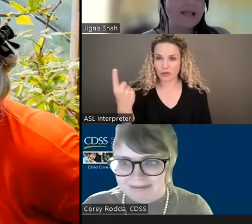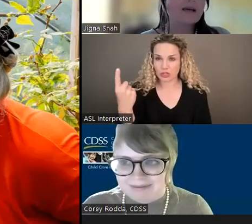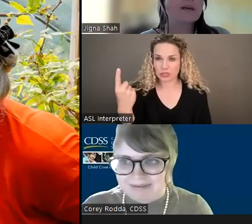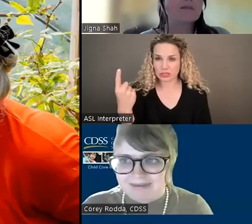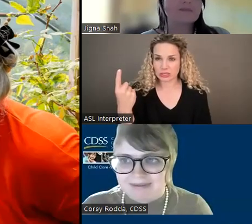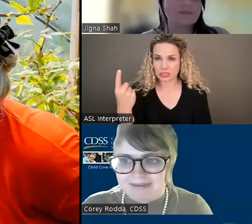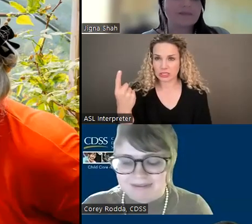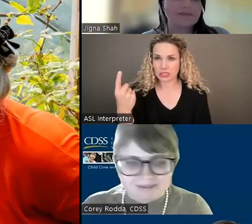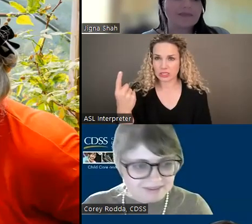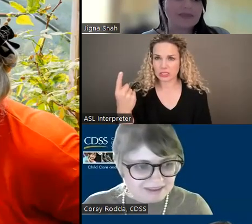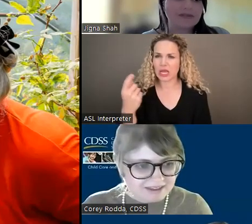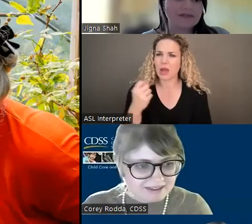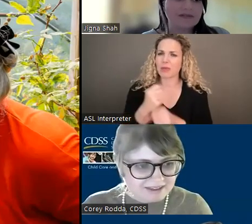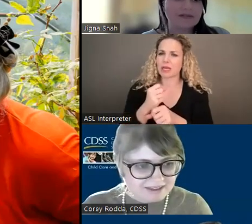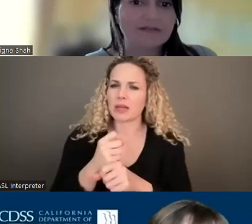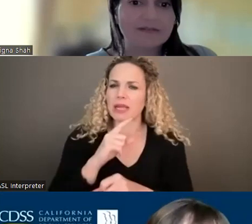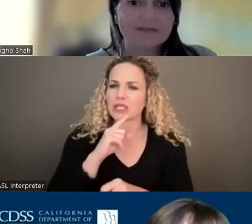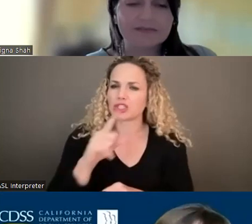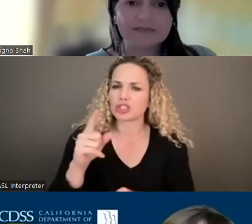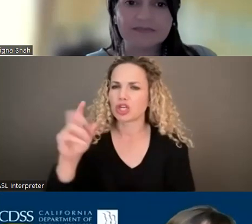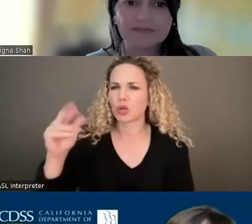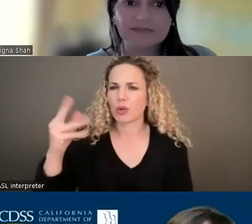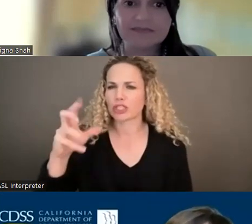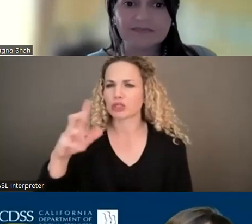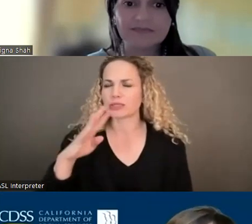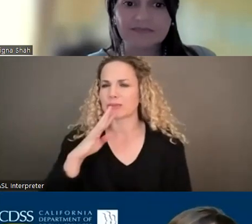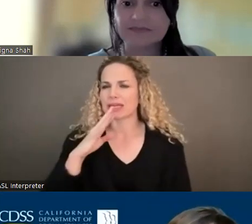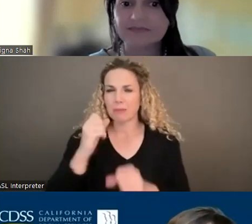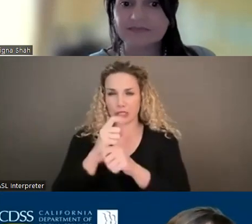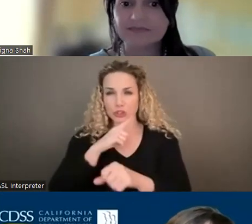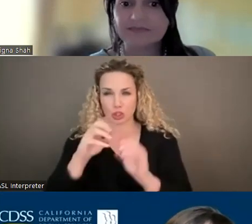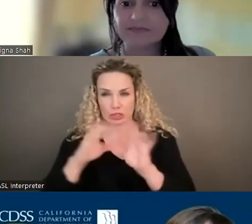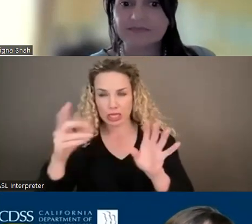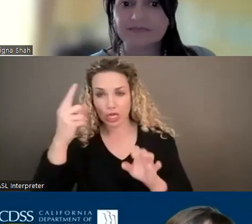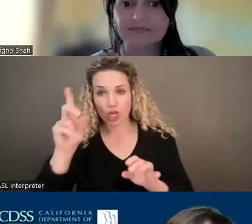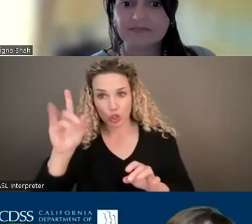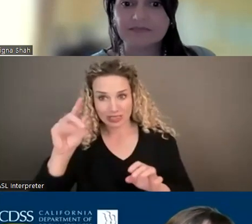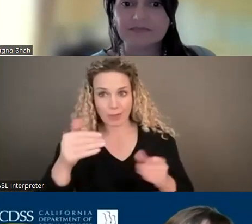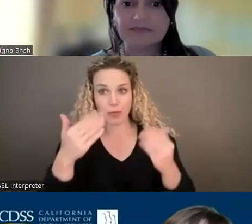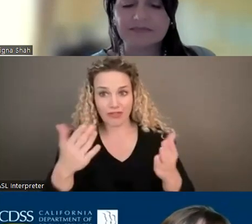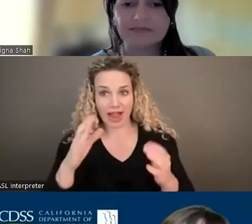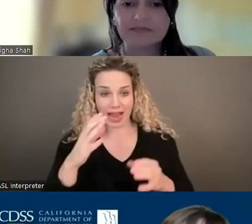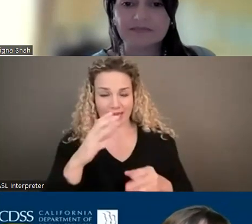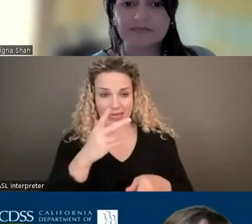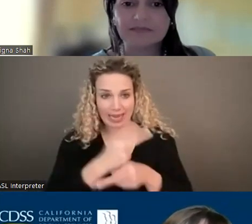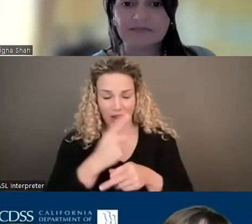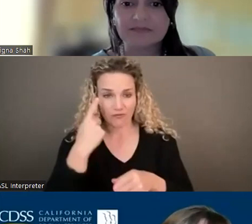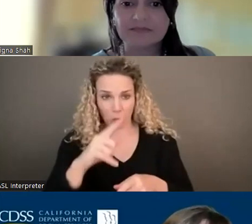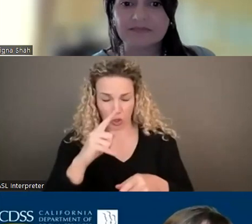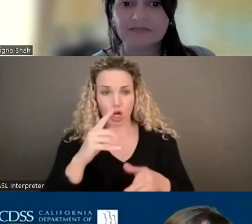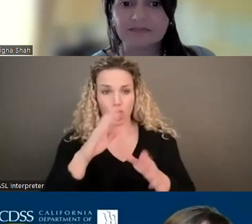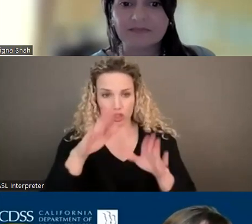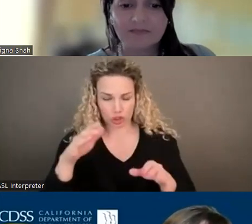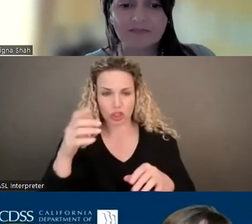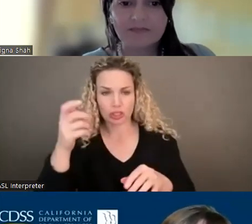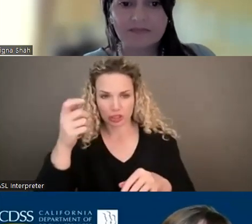Let me make sure I'm understanding properly. Are you saying that you did provide care to a child receiving subsidies in